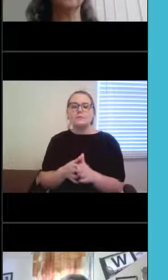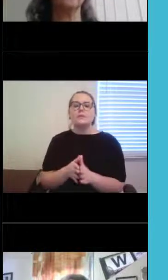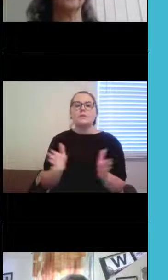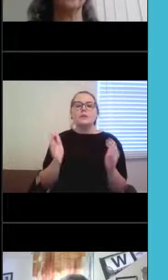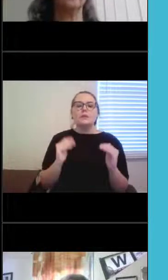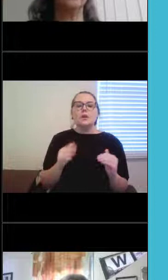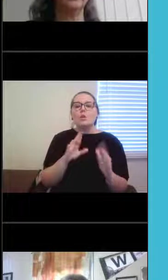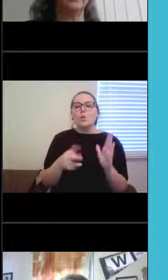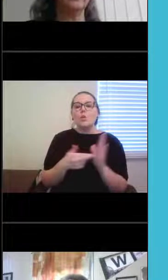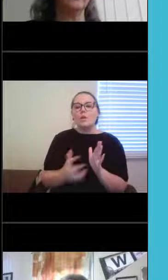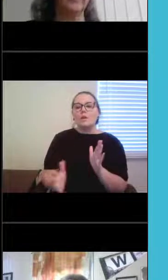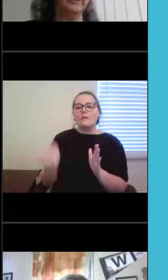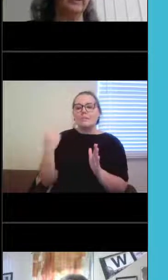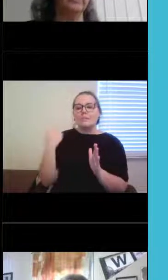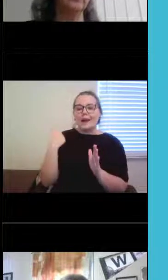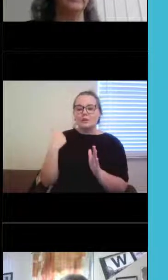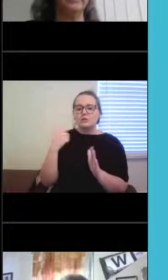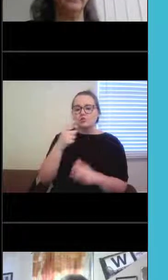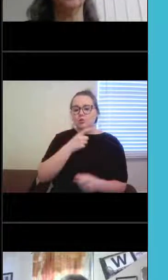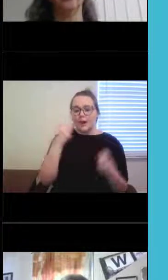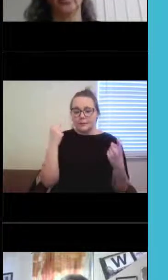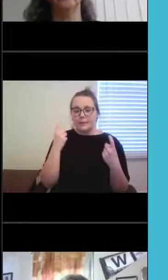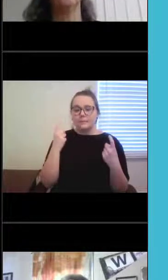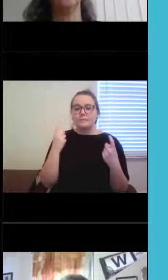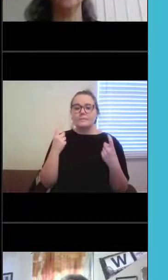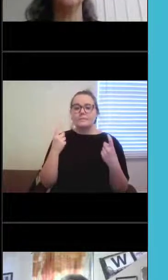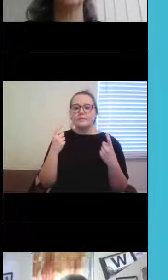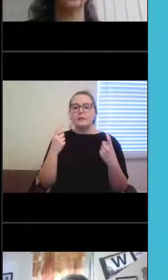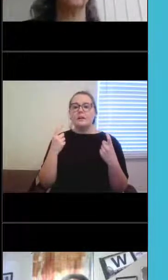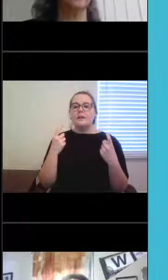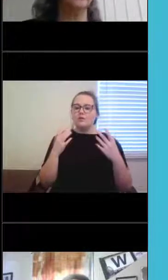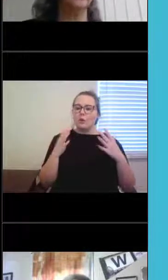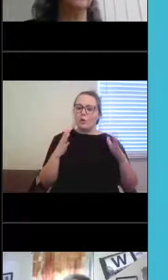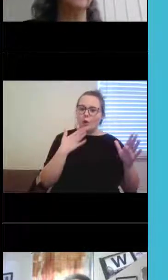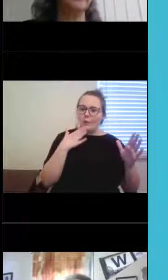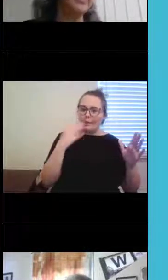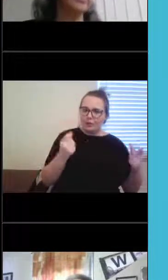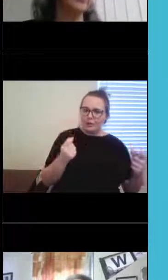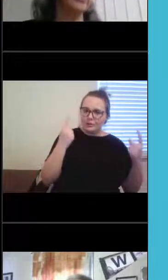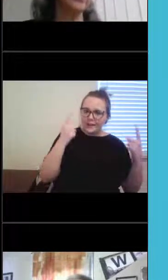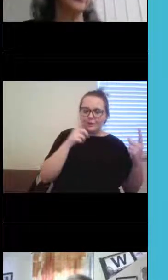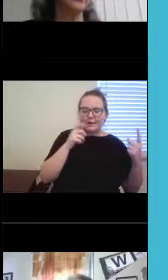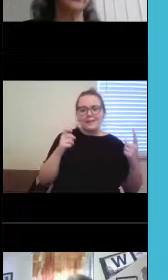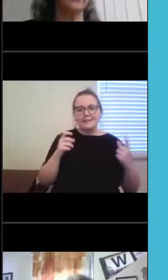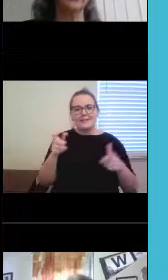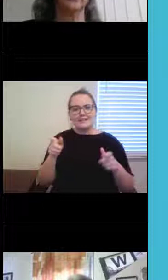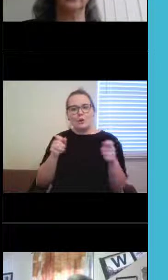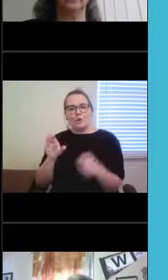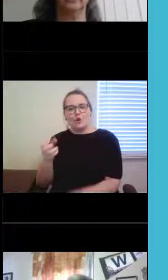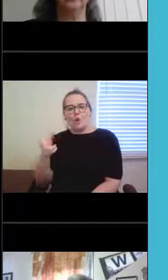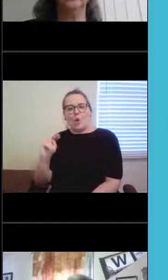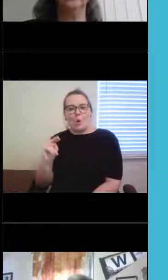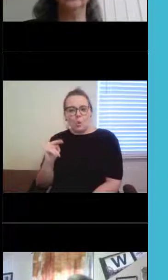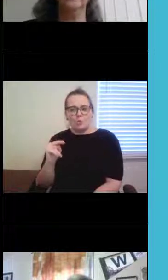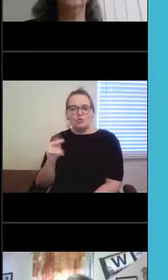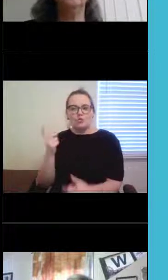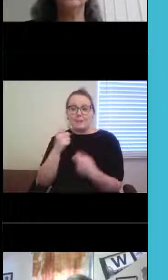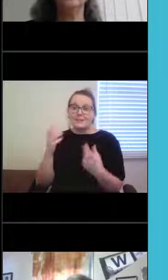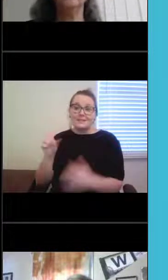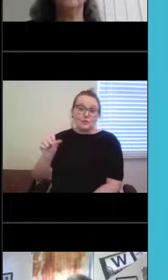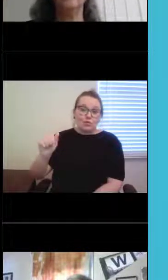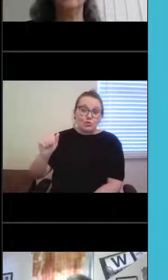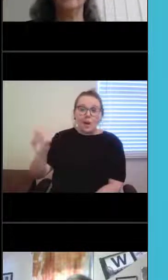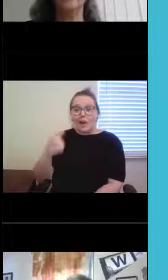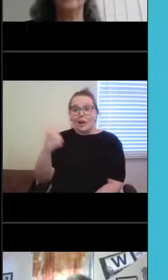to respond to survivors because of getting it by having one's own experience with trauma, maybe sexual assault or some other kind of trauma. And